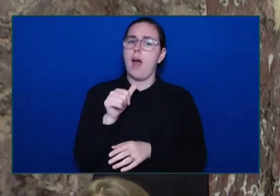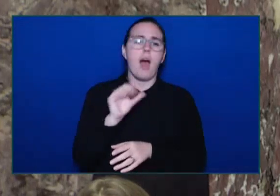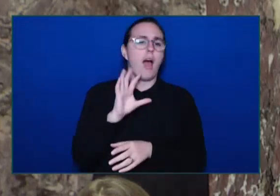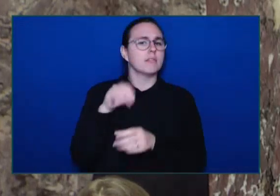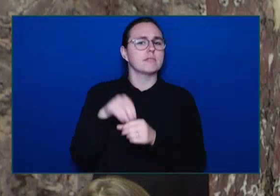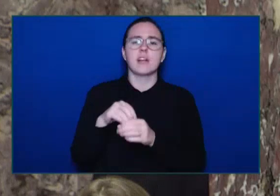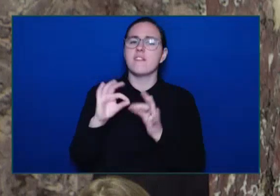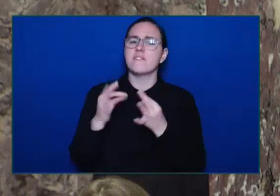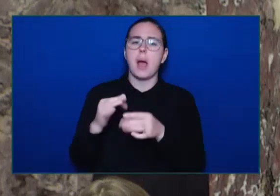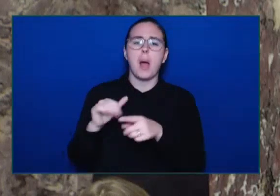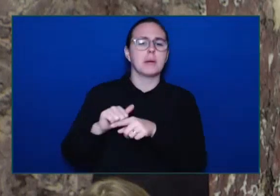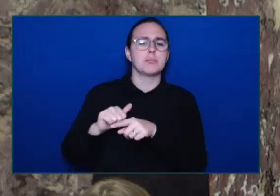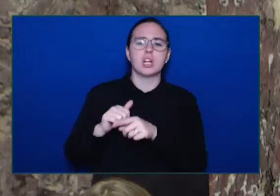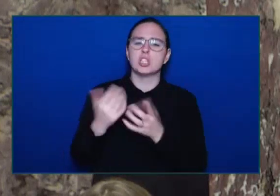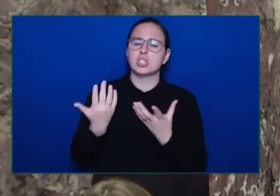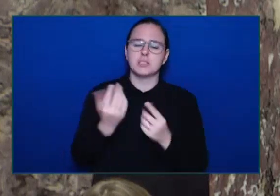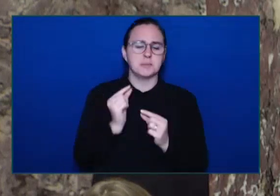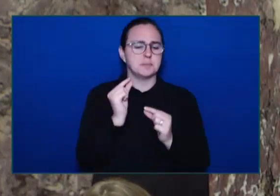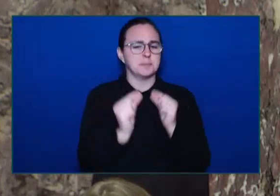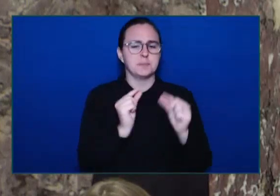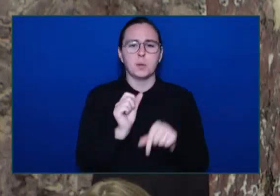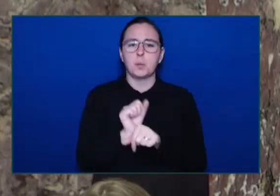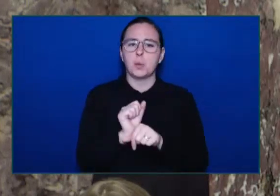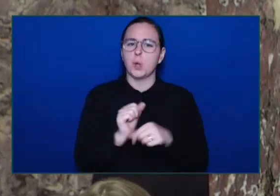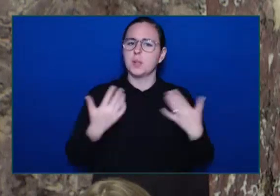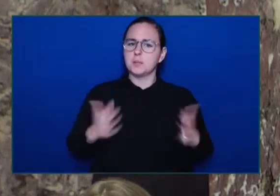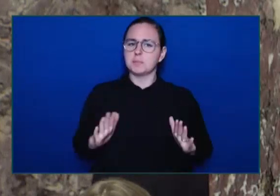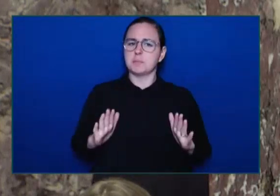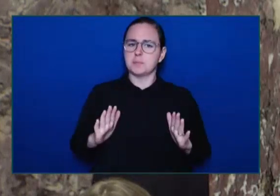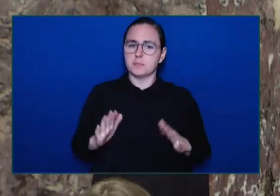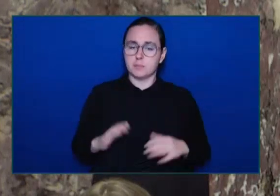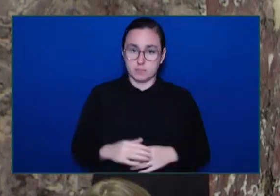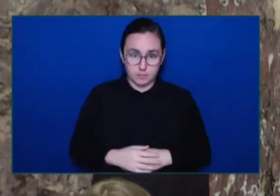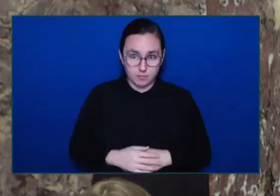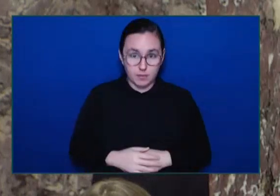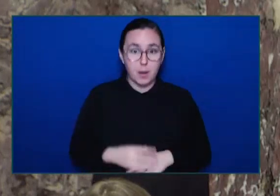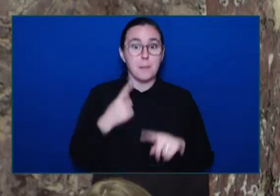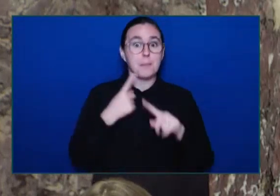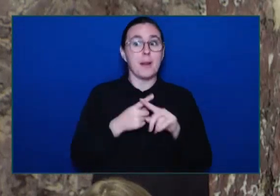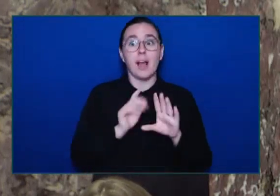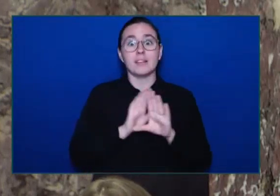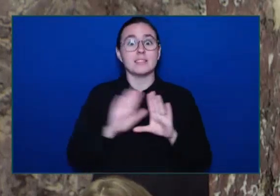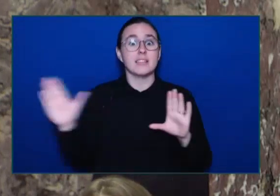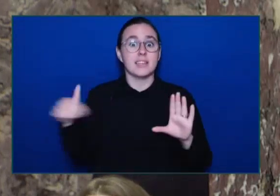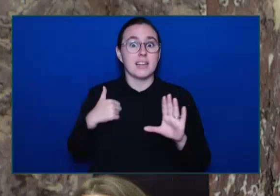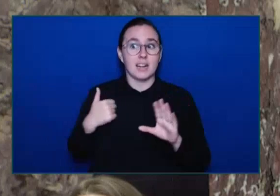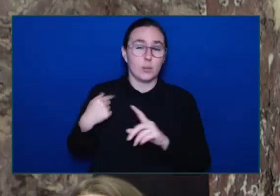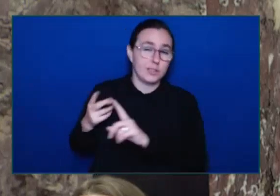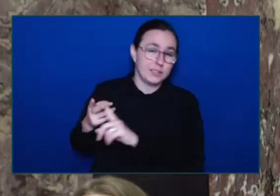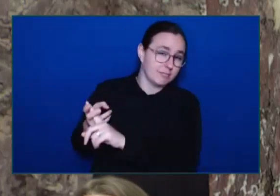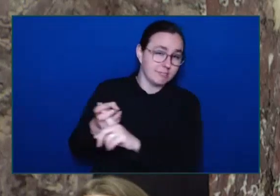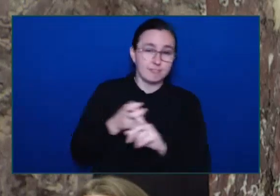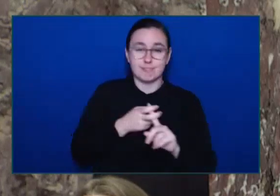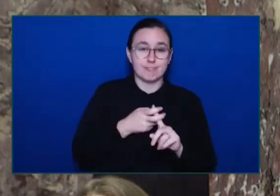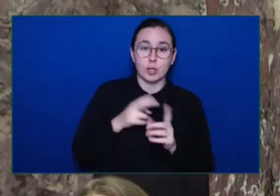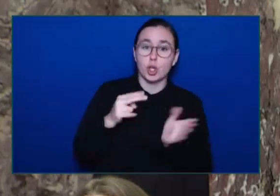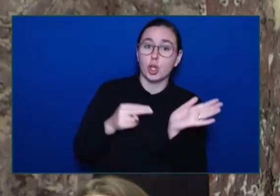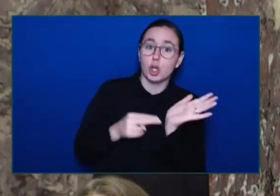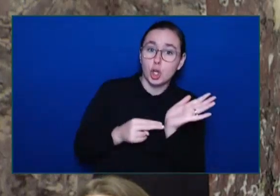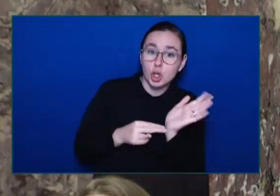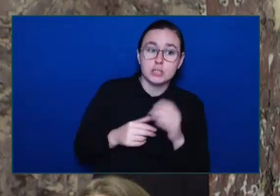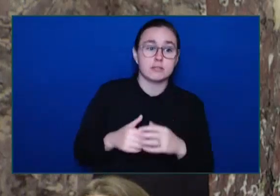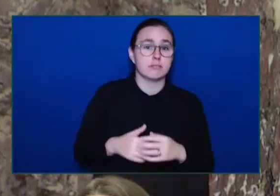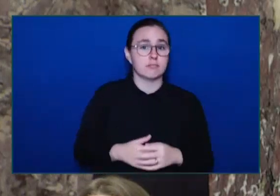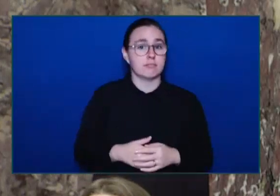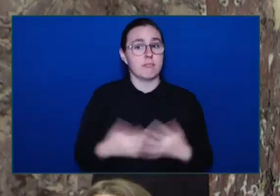recruitment of new registered nurses, lead Canada in the recruitment of new health sciences professionals, lead Canada in healthcare